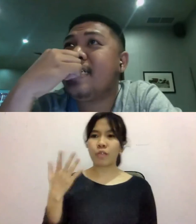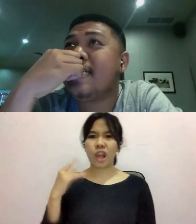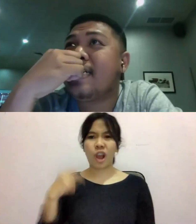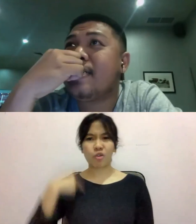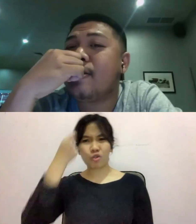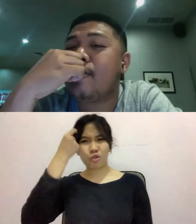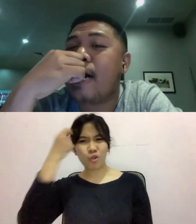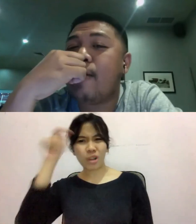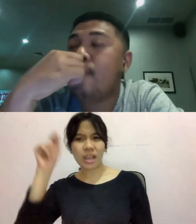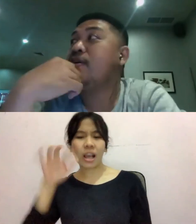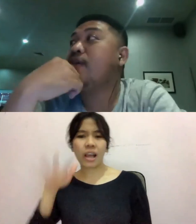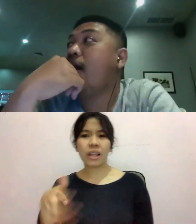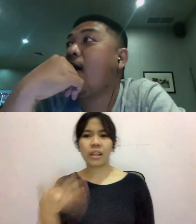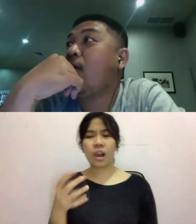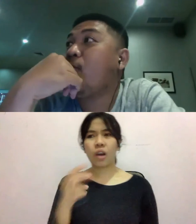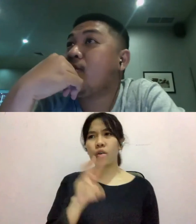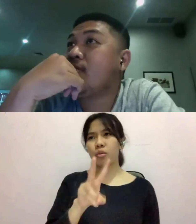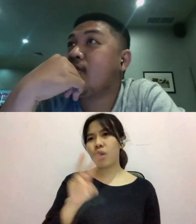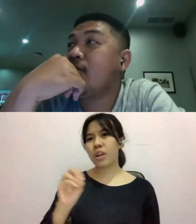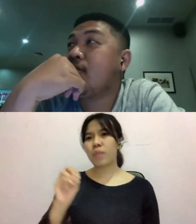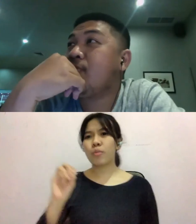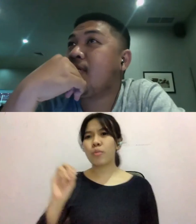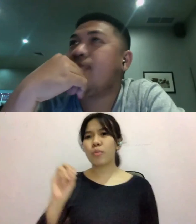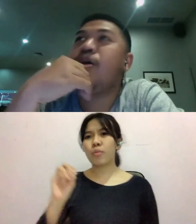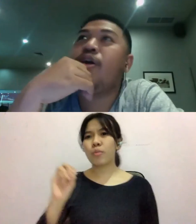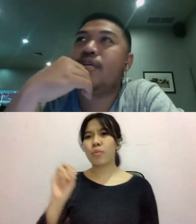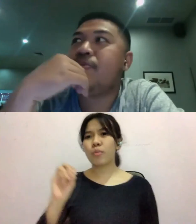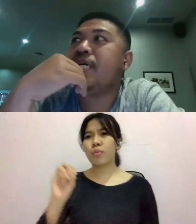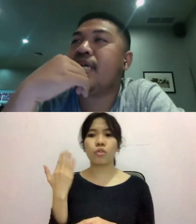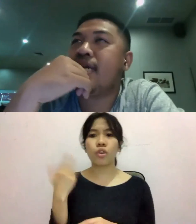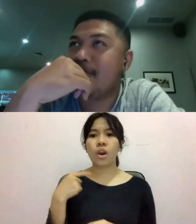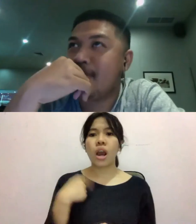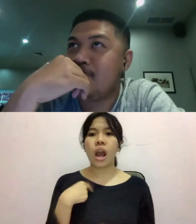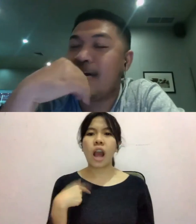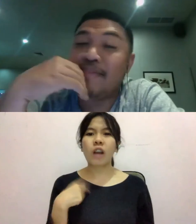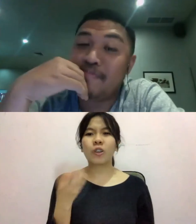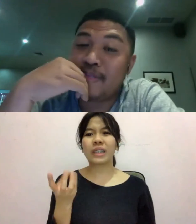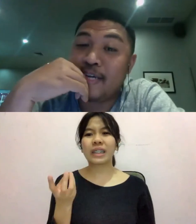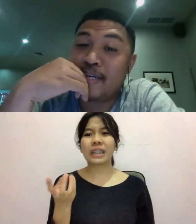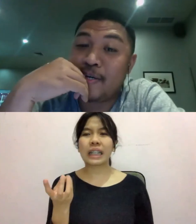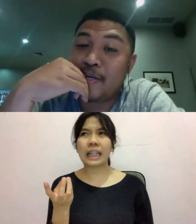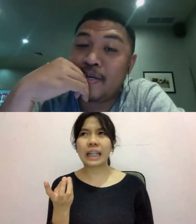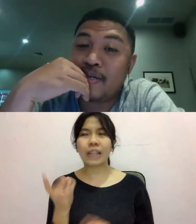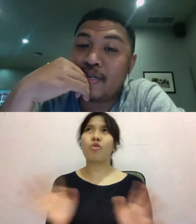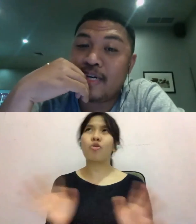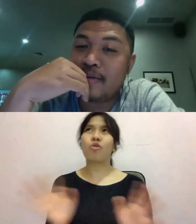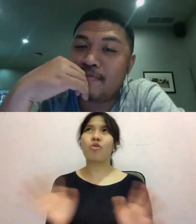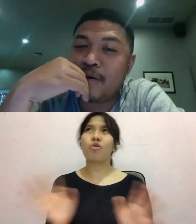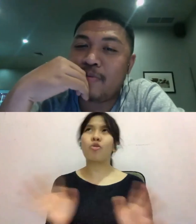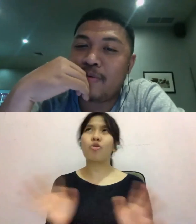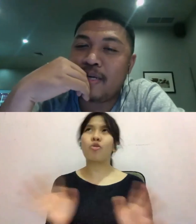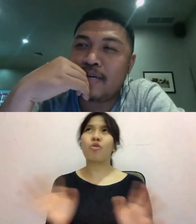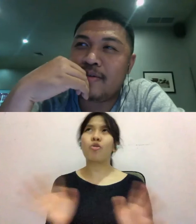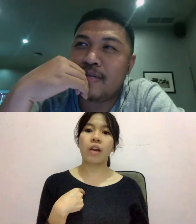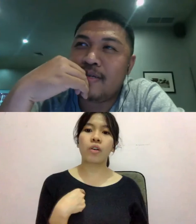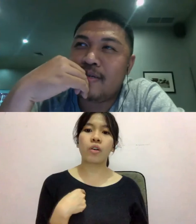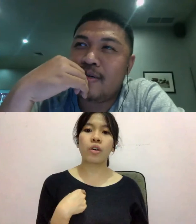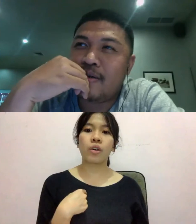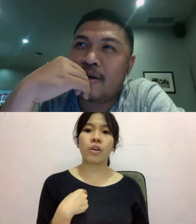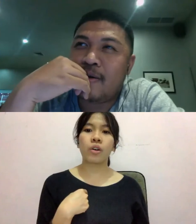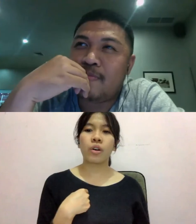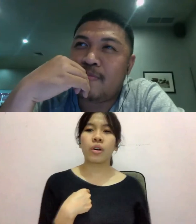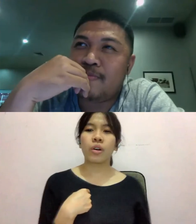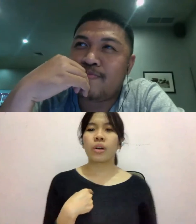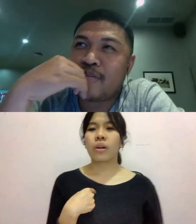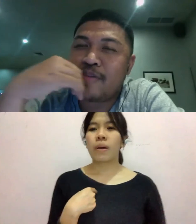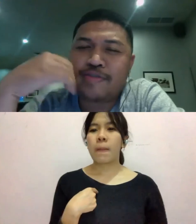2015, I guess. So I was a little bit, not little bit, like I'm thinner, like probably like